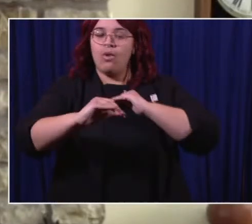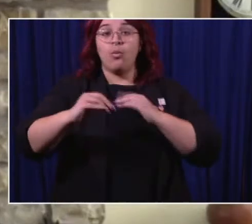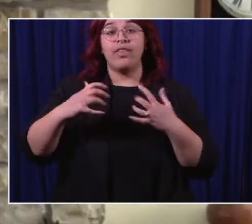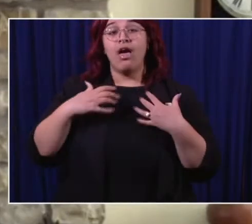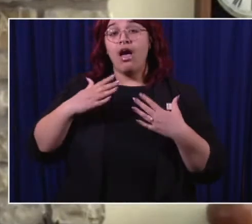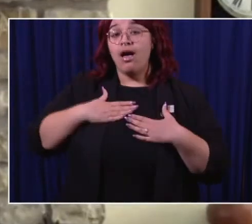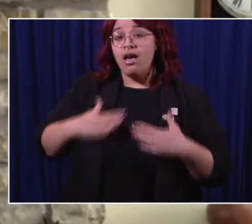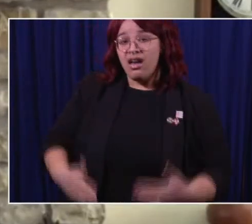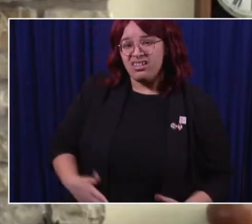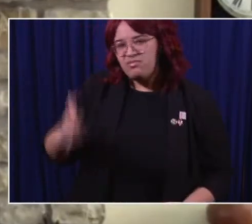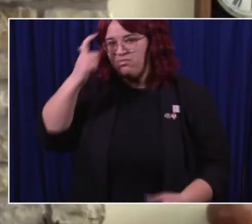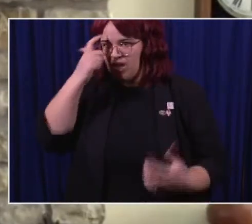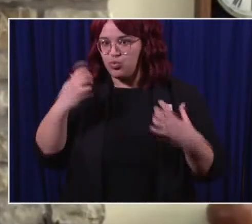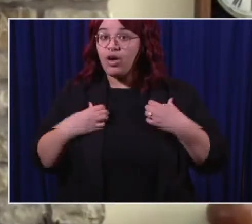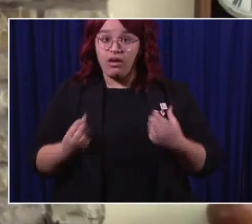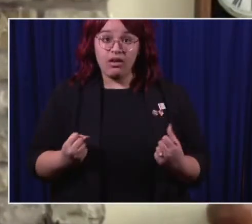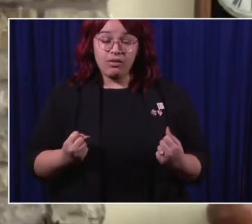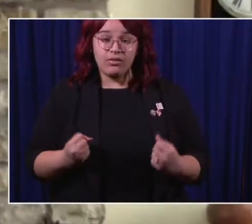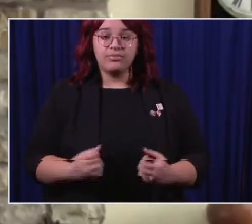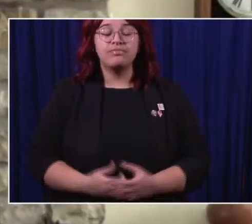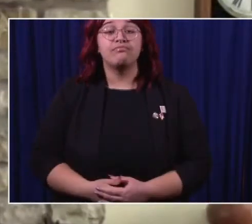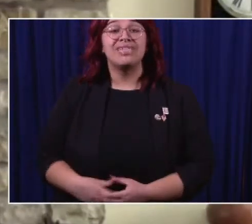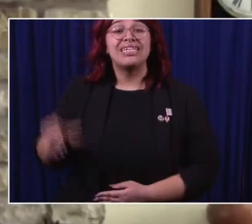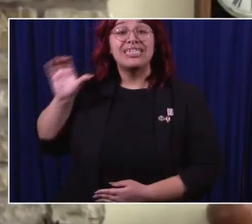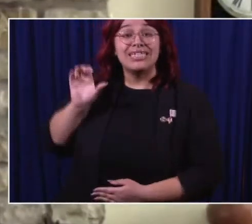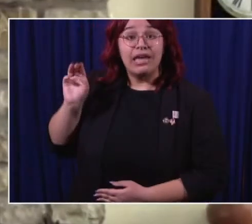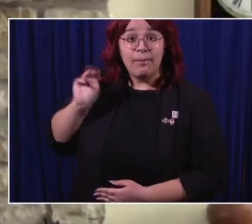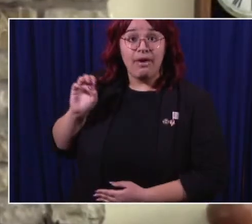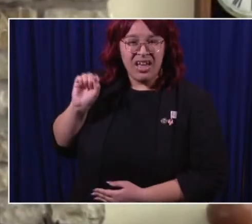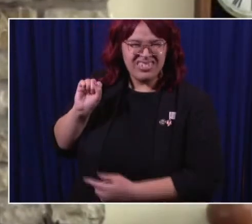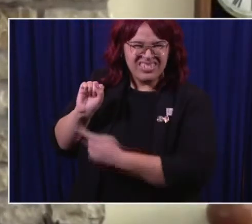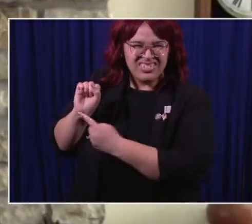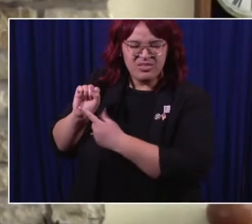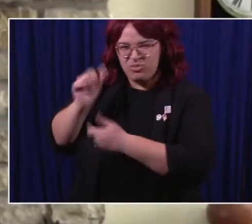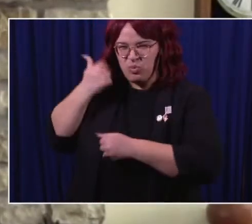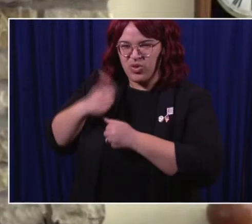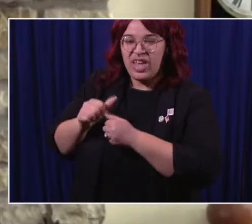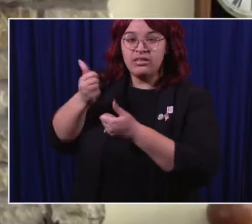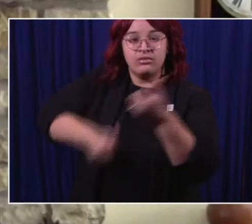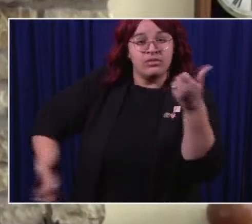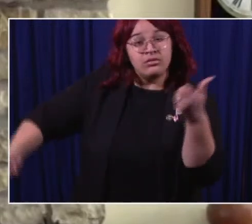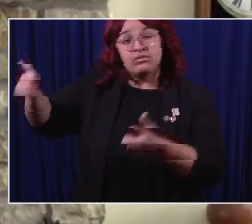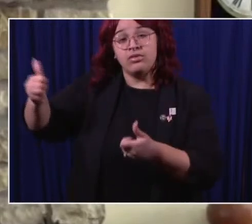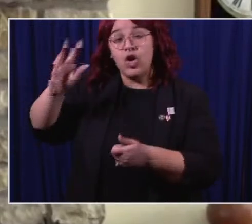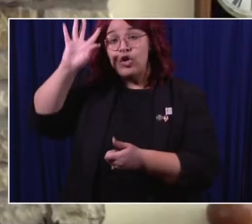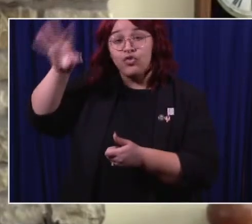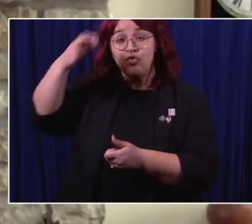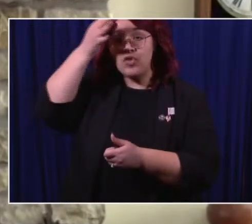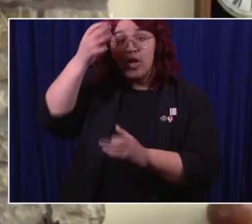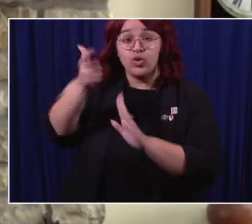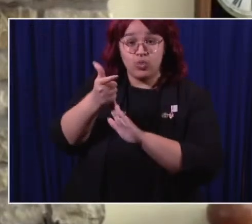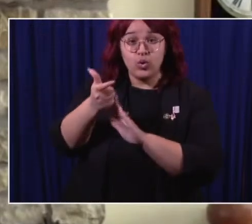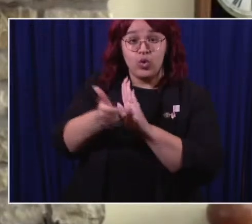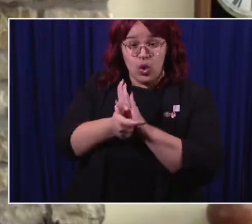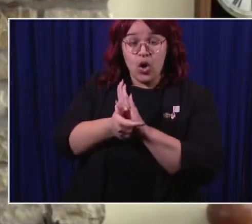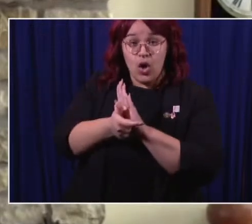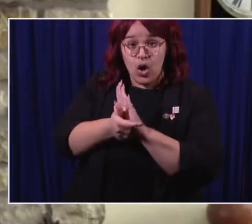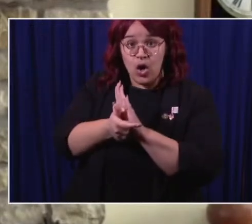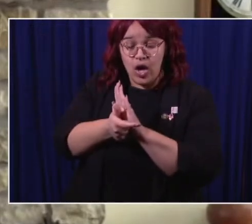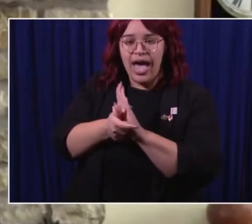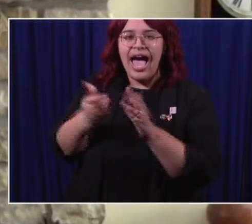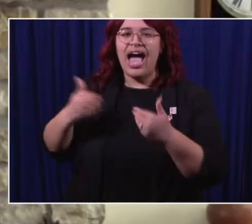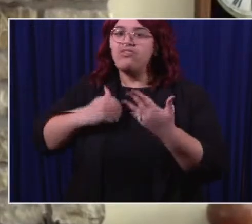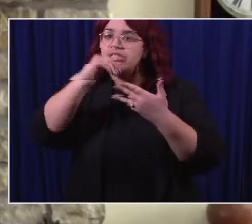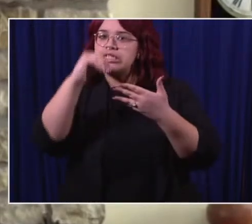CMS has a list, the federal government has a list of examples of compassionate care situations that include, but are not